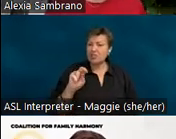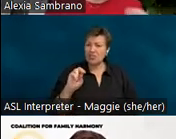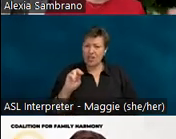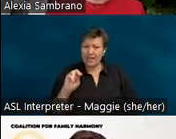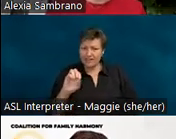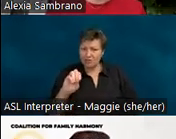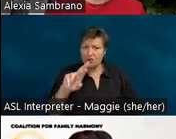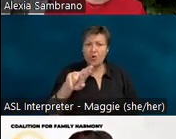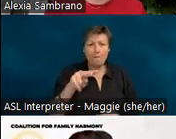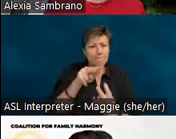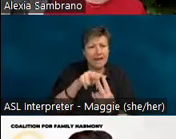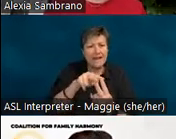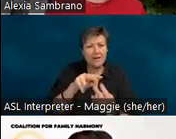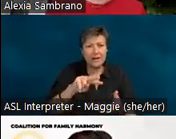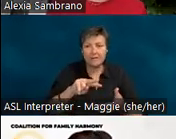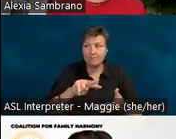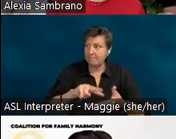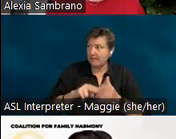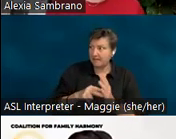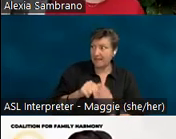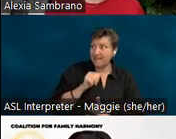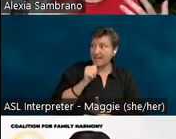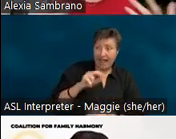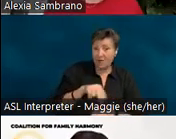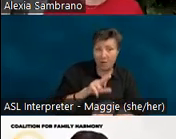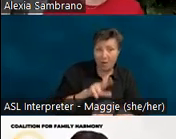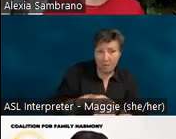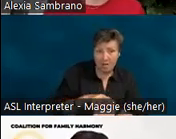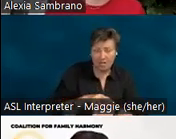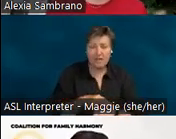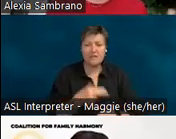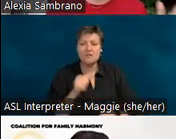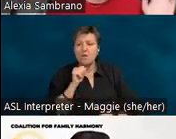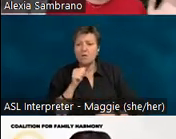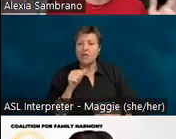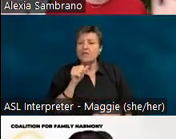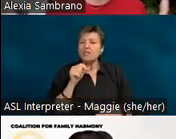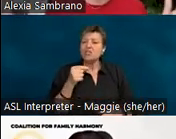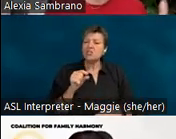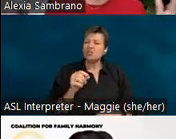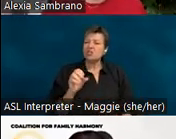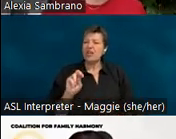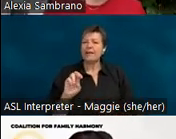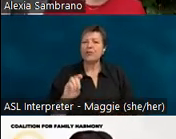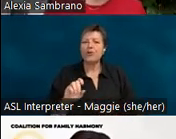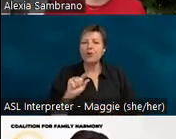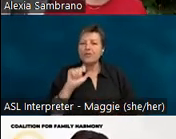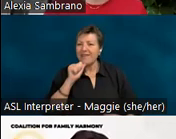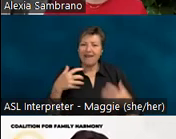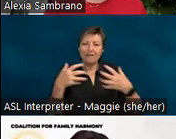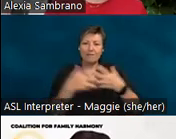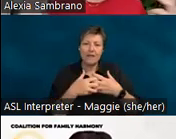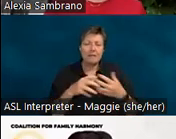gender incongruence imply about gender identity, right? We understand that since 2013, the definition or part of the criteria